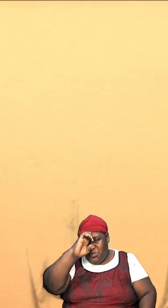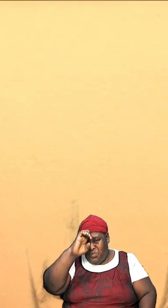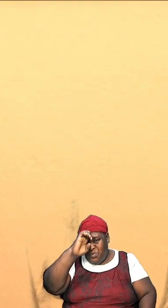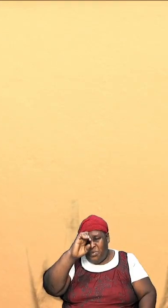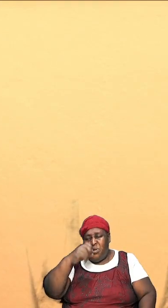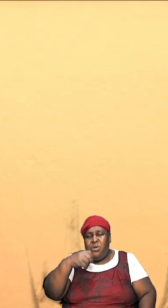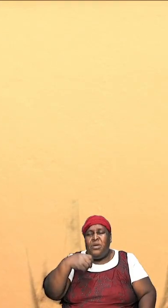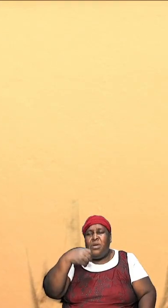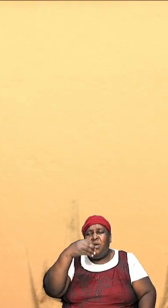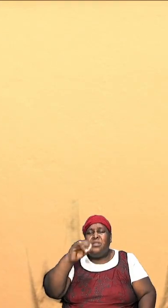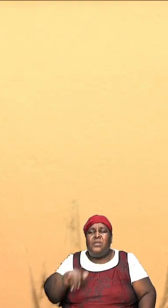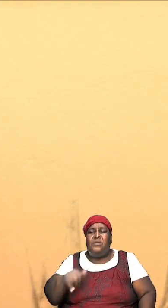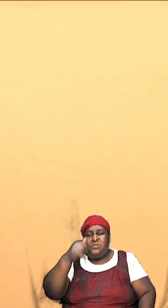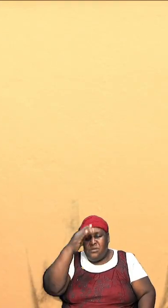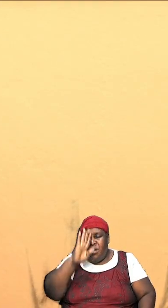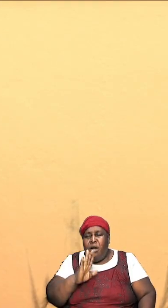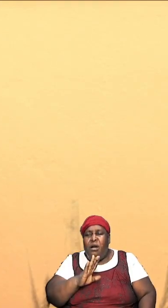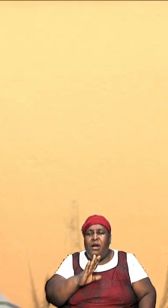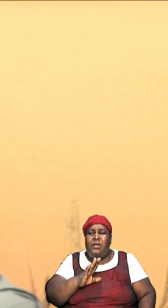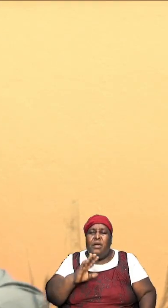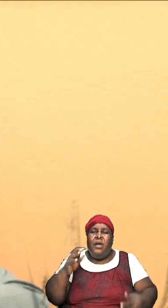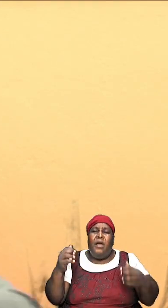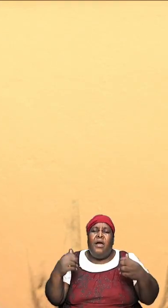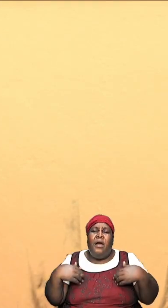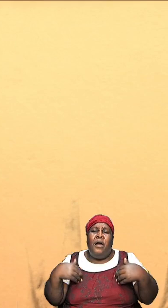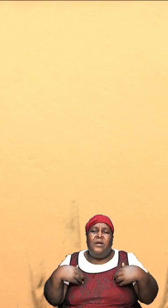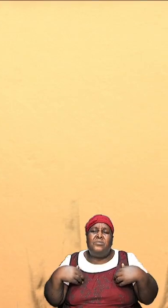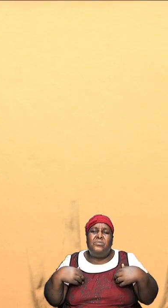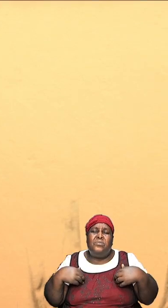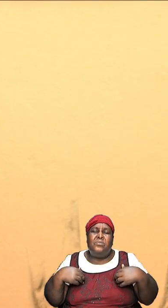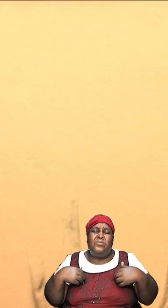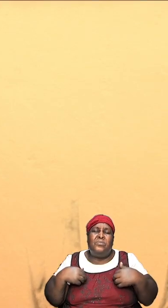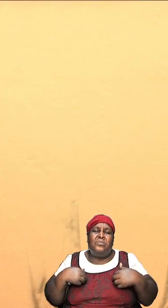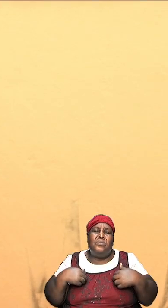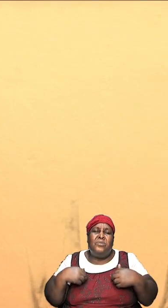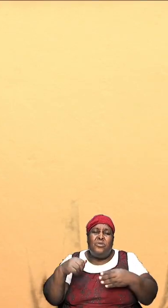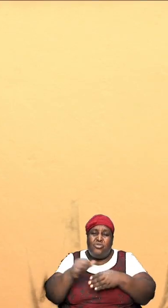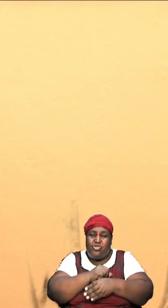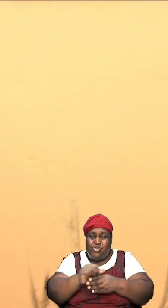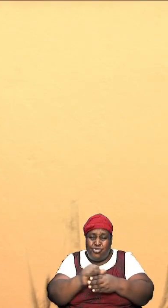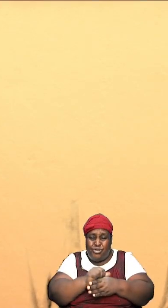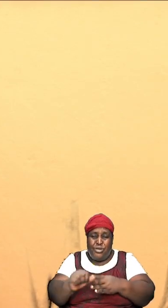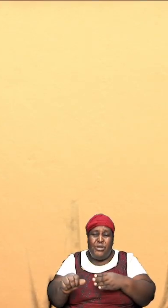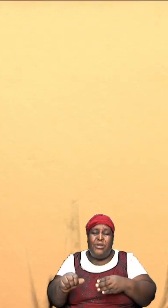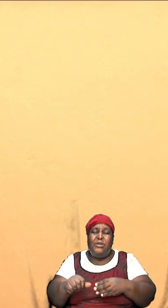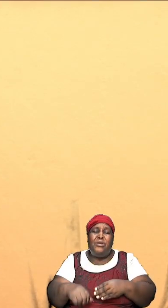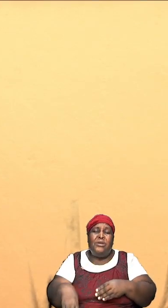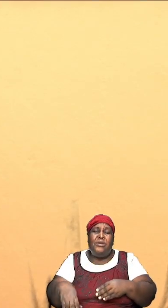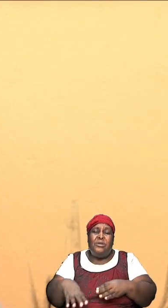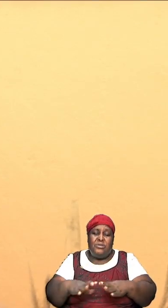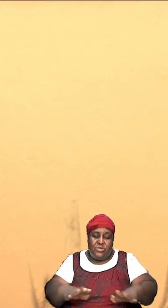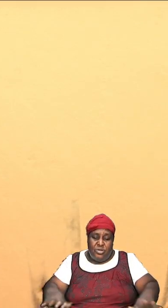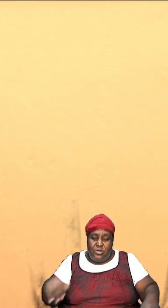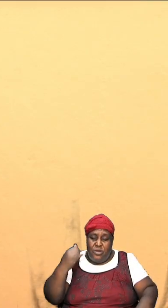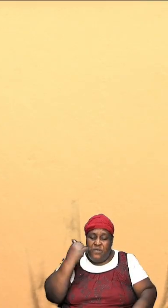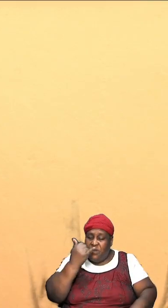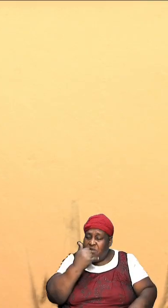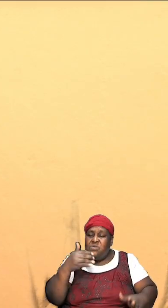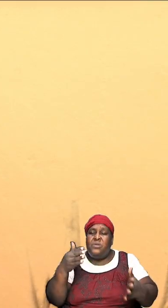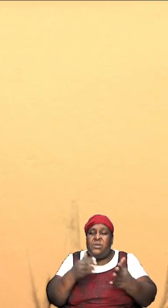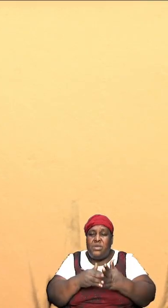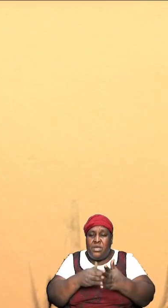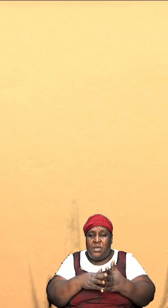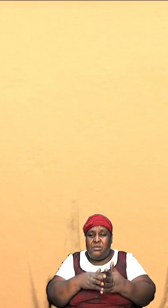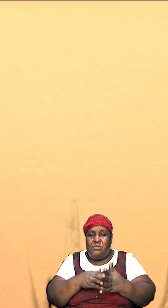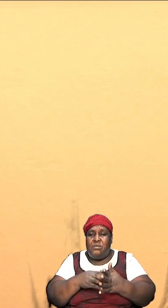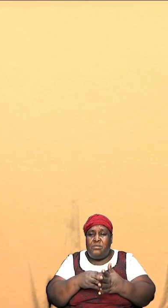that God had to know, be retraining them in relation to couple stuff.